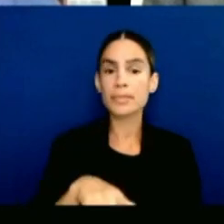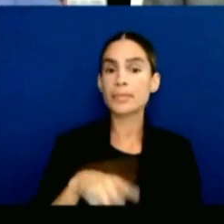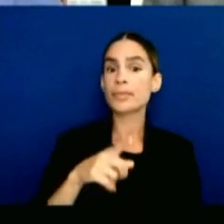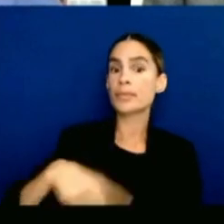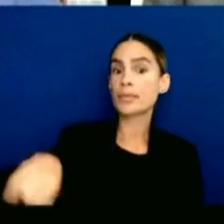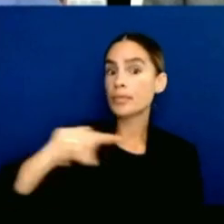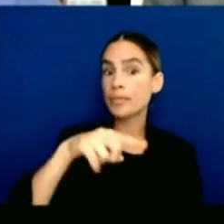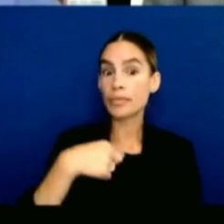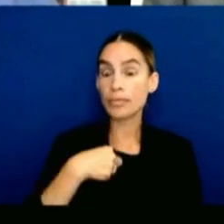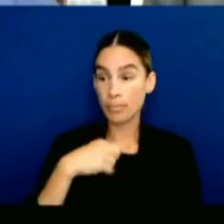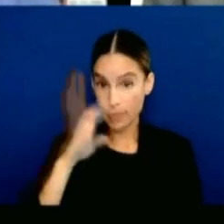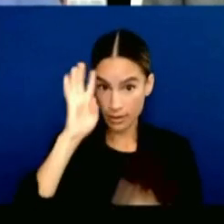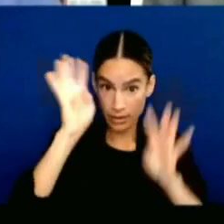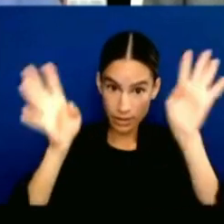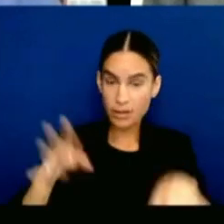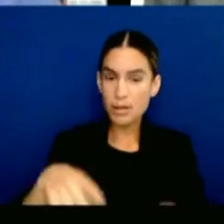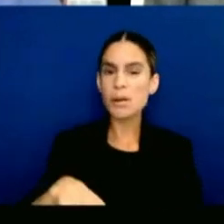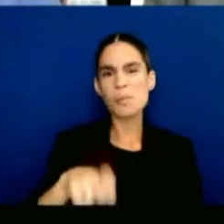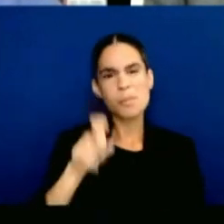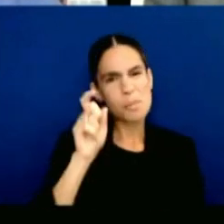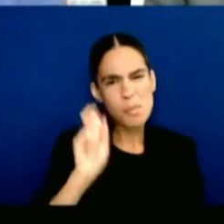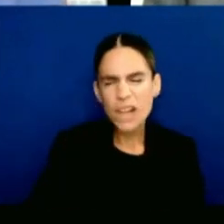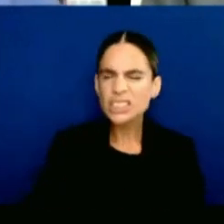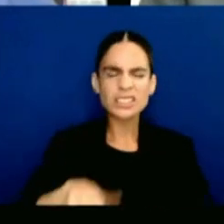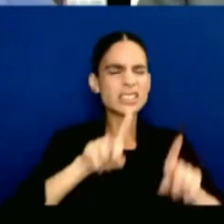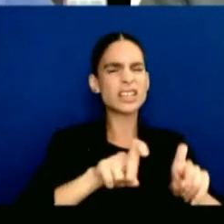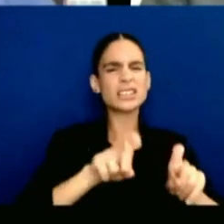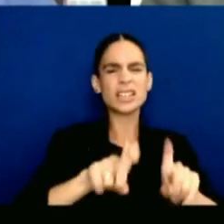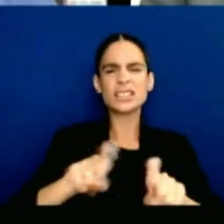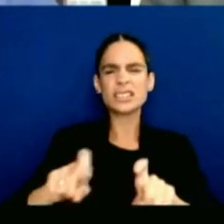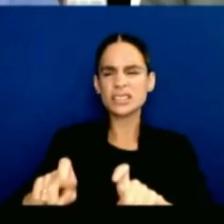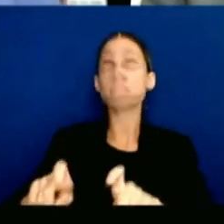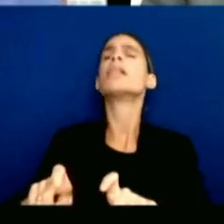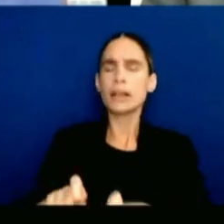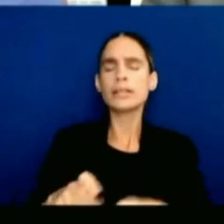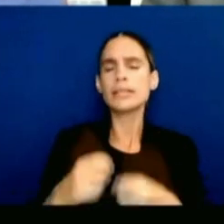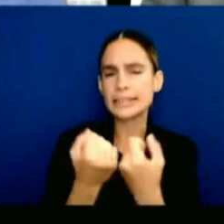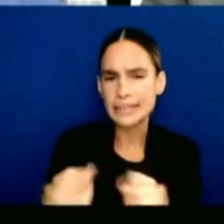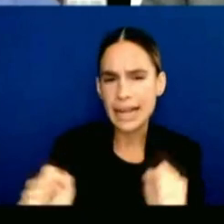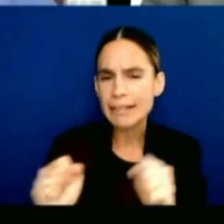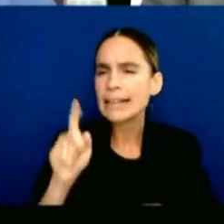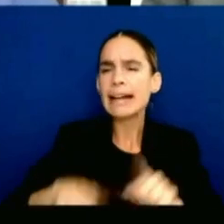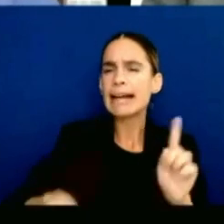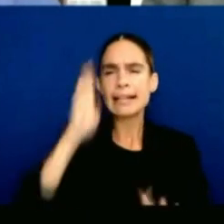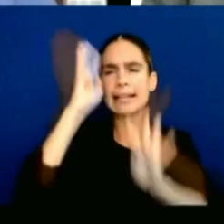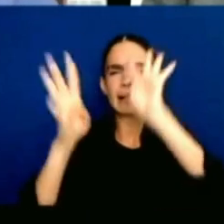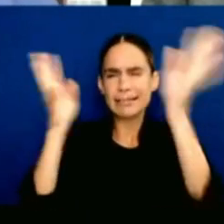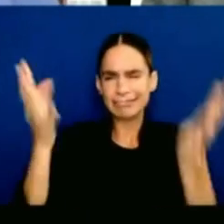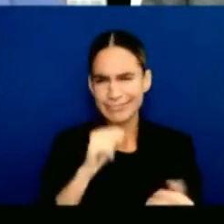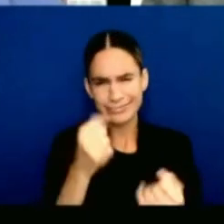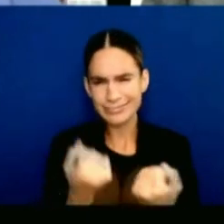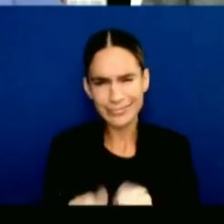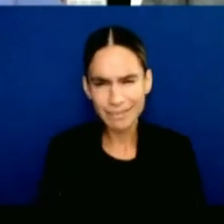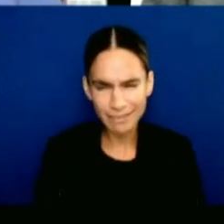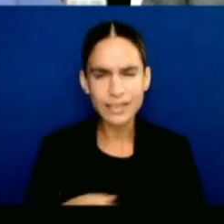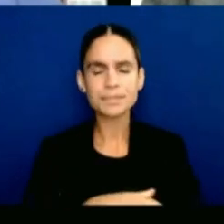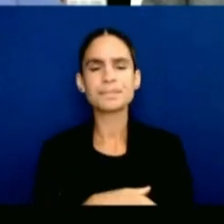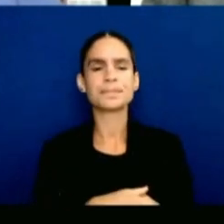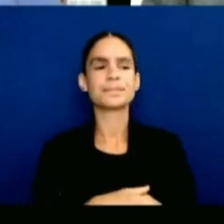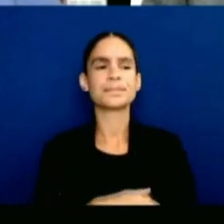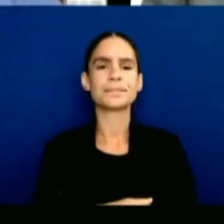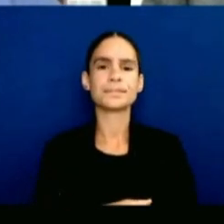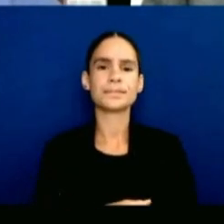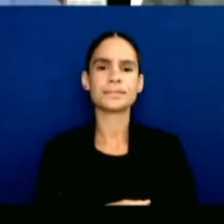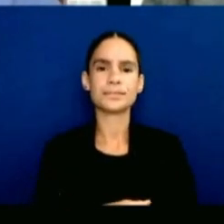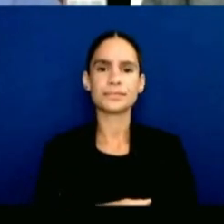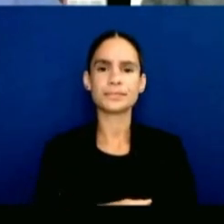vaccine ever has been. Indeed. So, these trials that you're talking about starting this month are going to be pretty